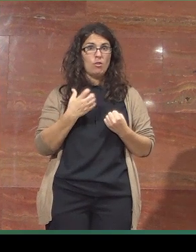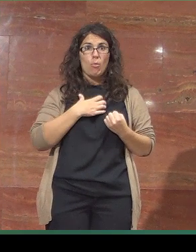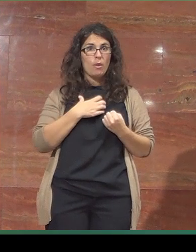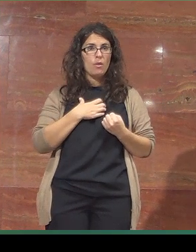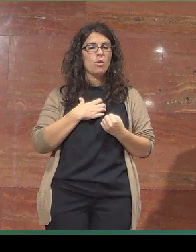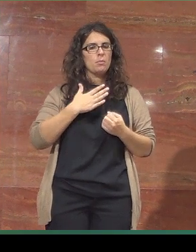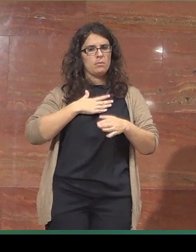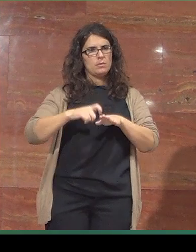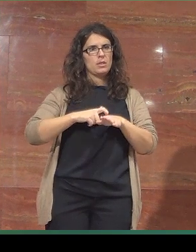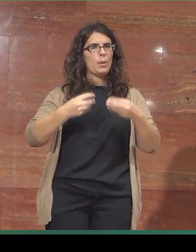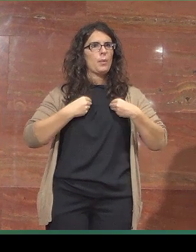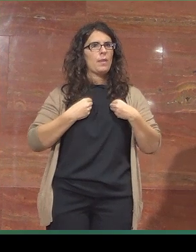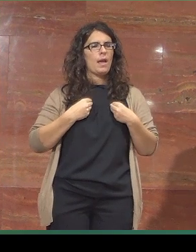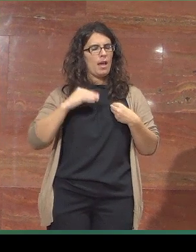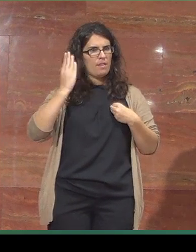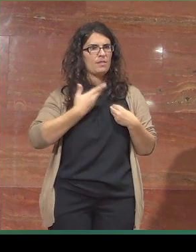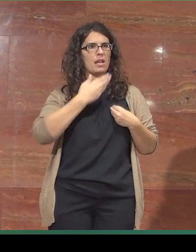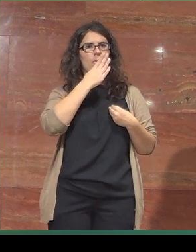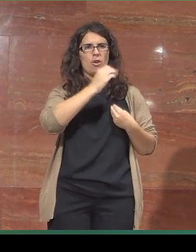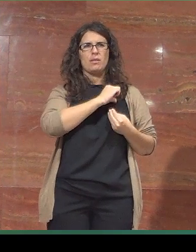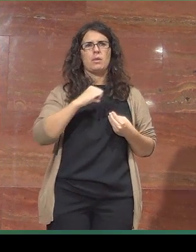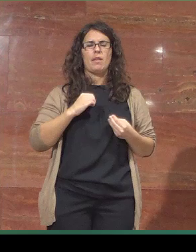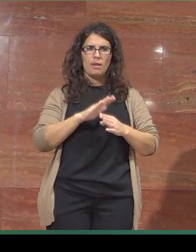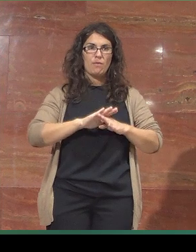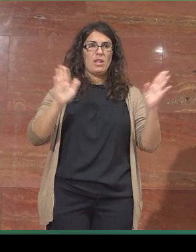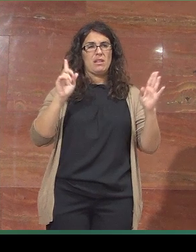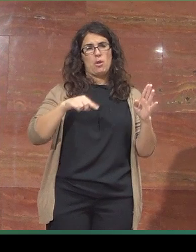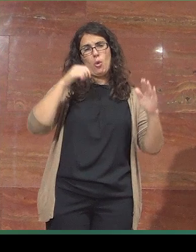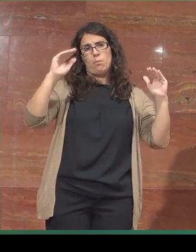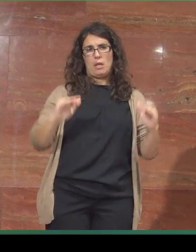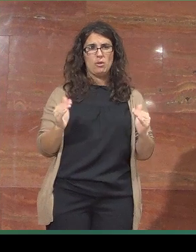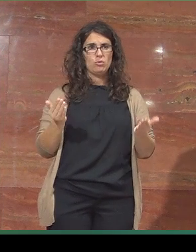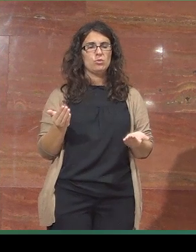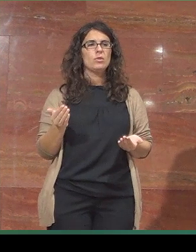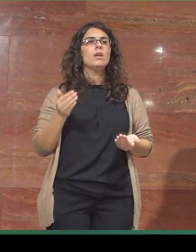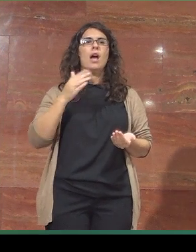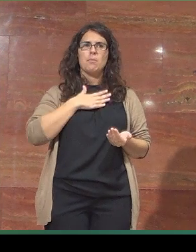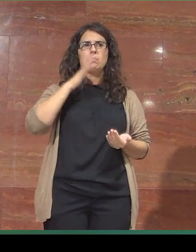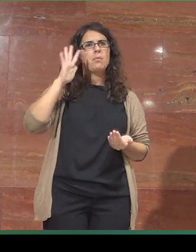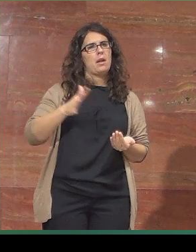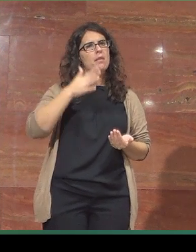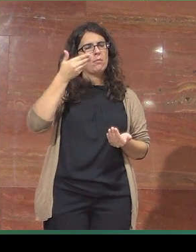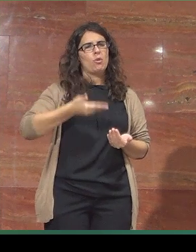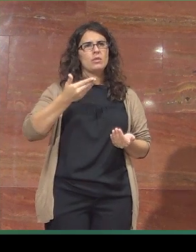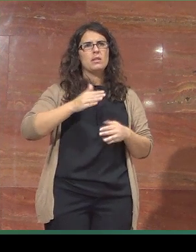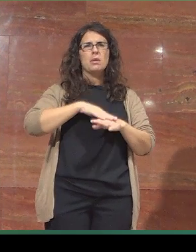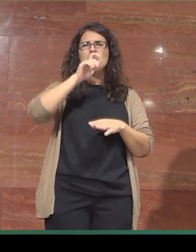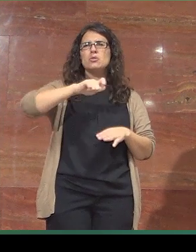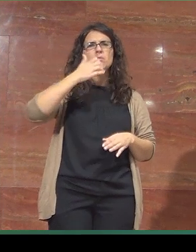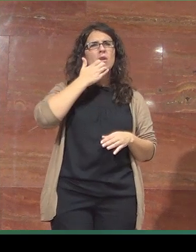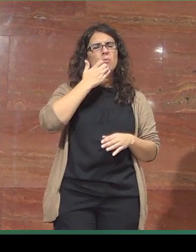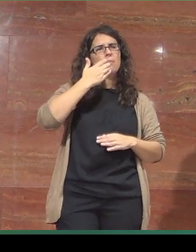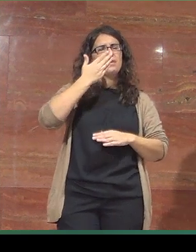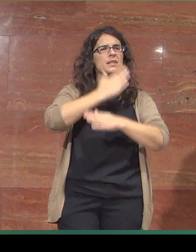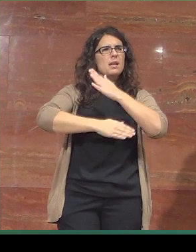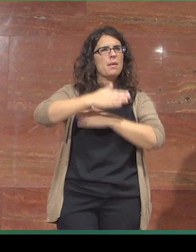It's also, I think, very important for those who have learning disability or people who've had strokes or with dementia that